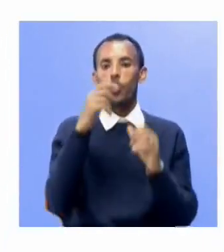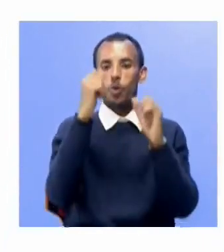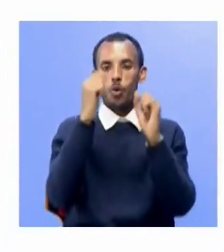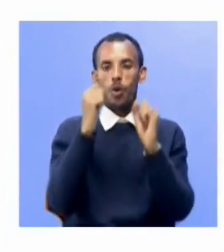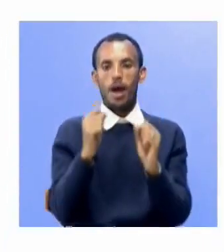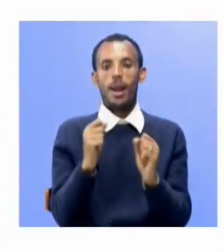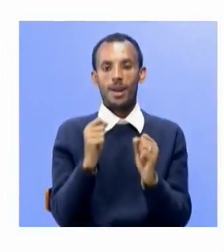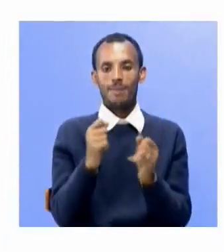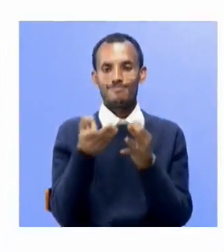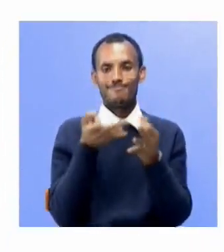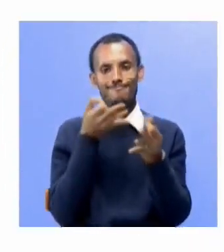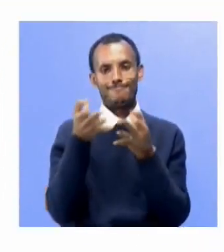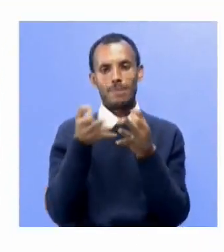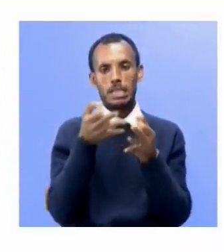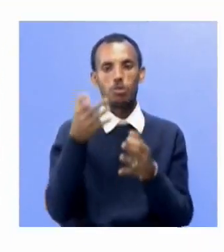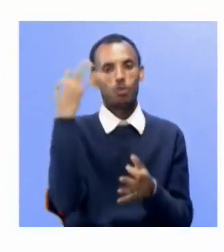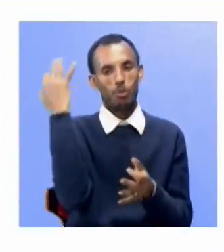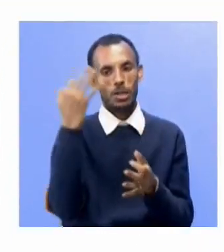using